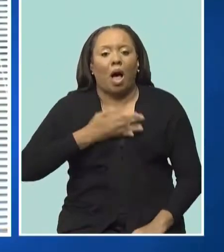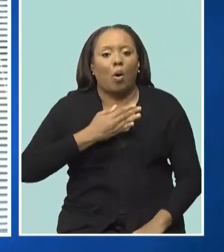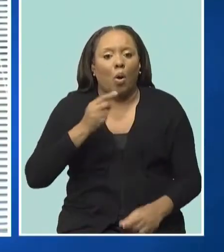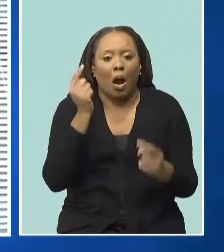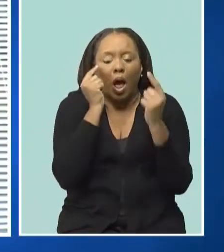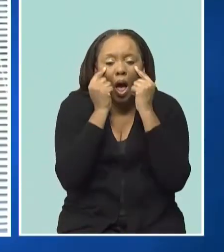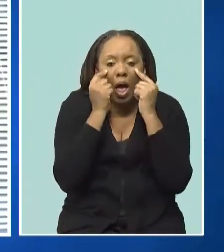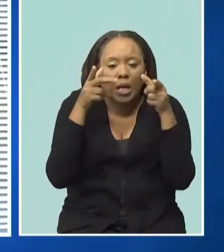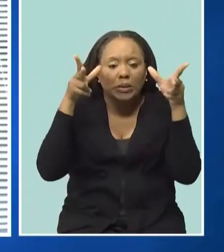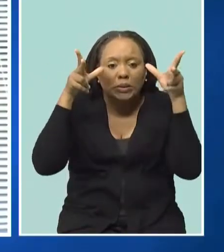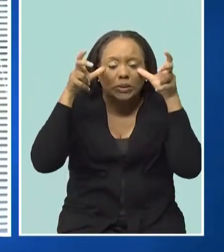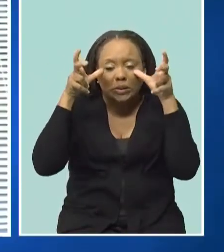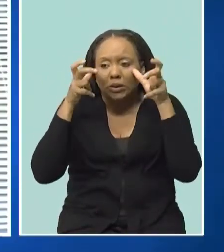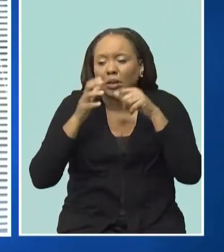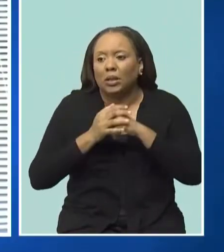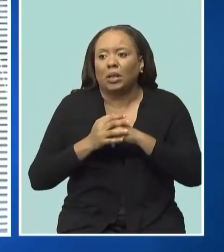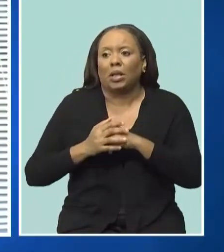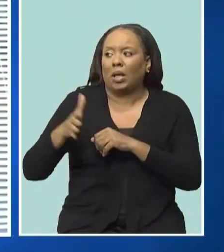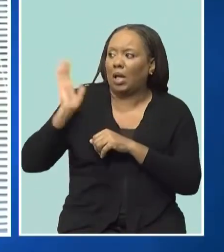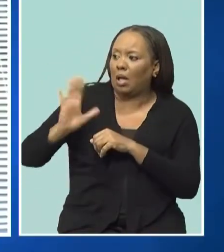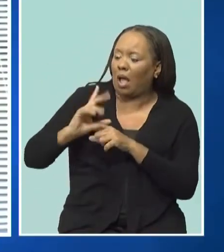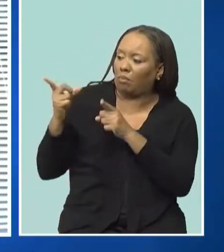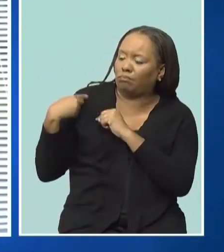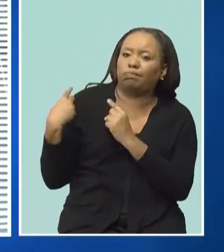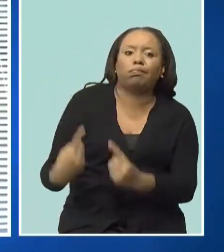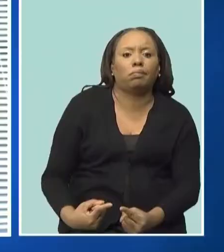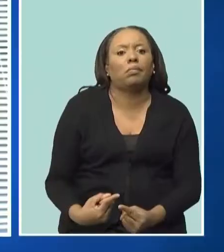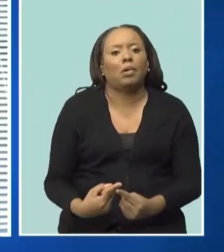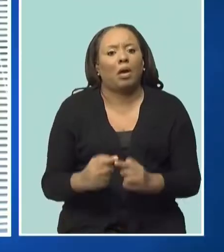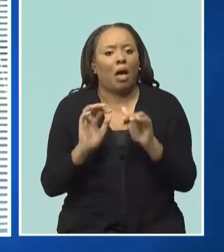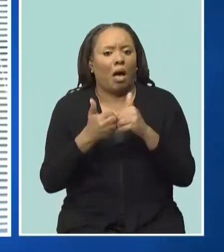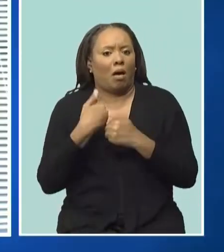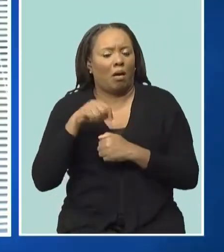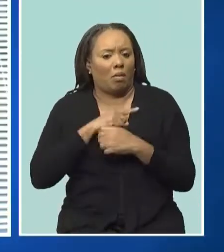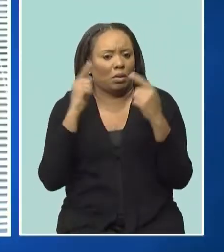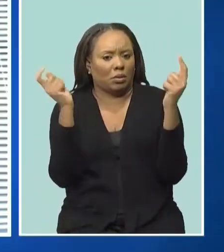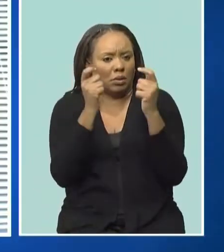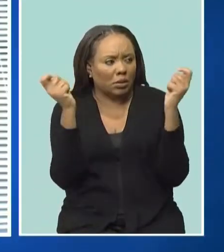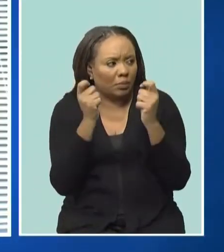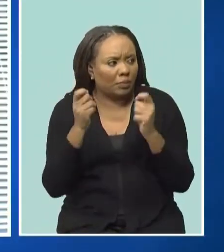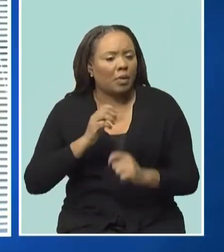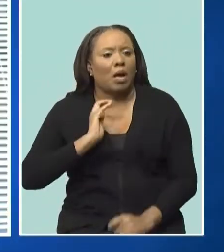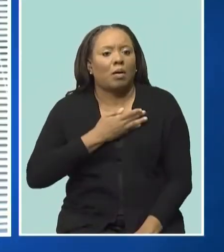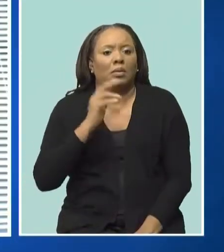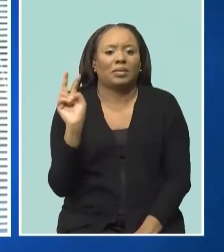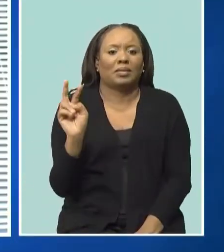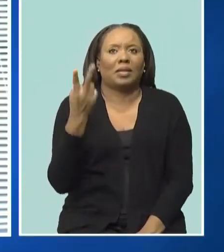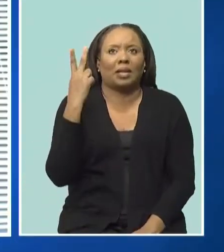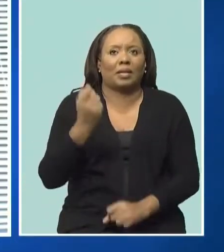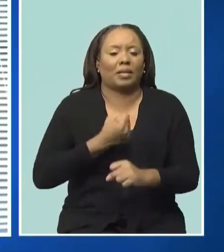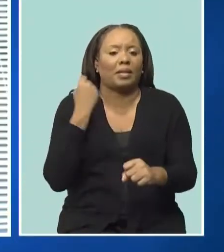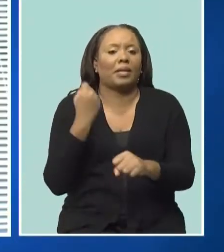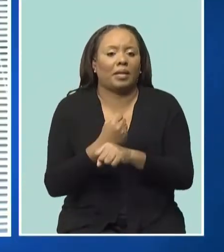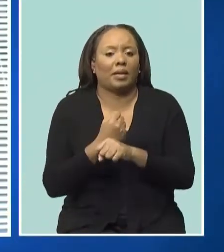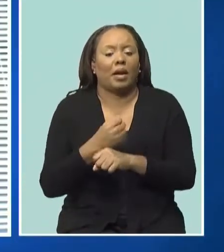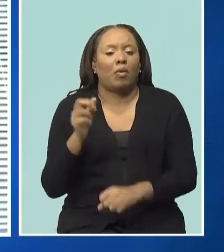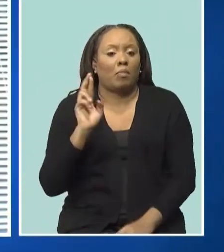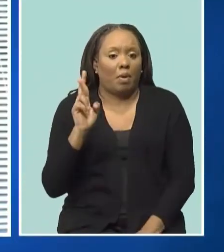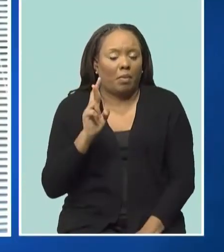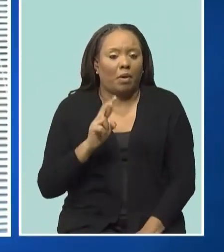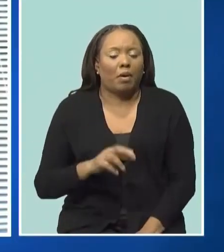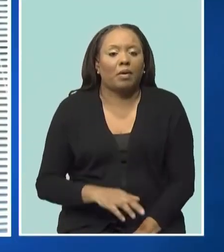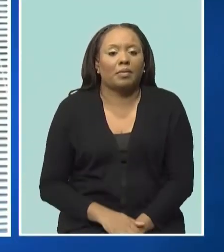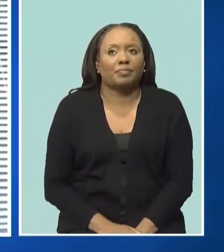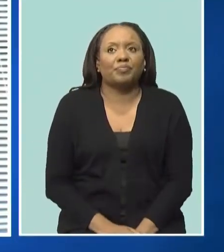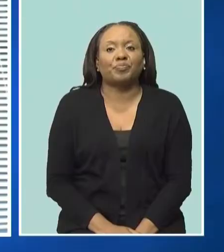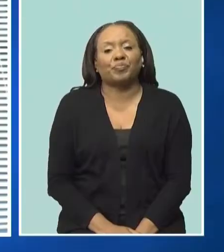from 1661 to where we are now in the context of celebrating our second year of being a republic. And